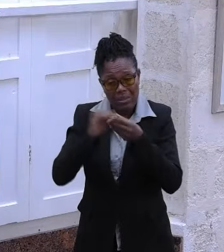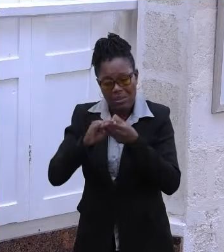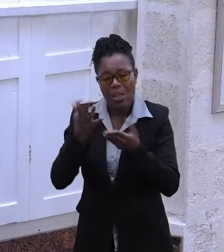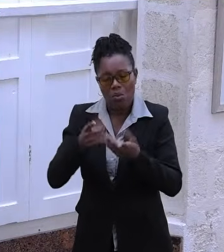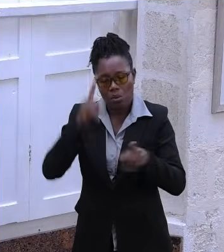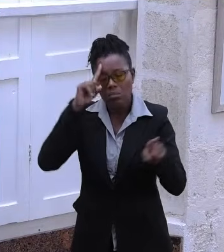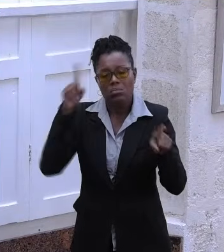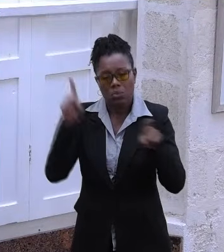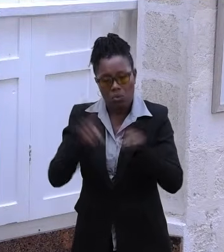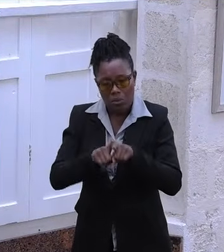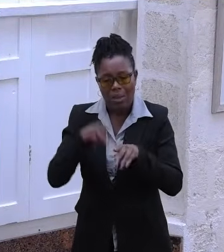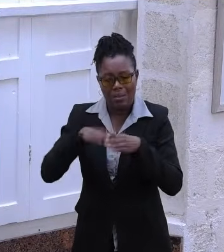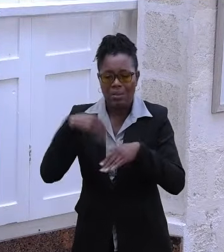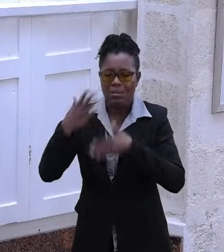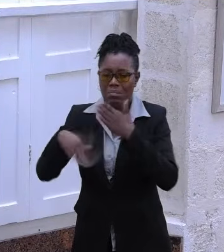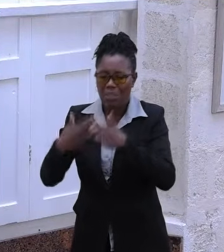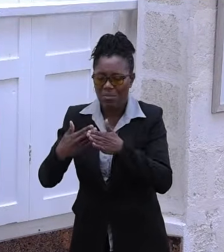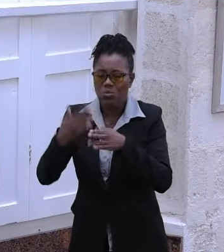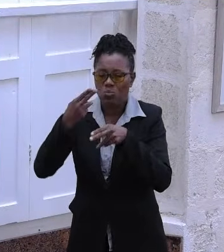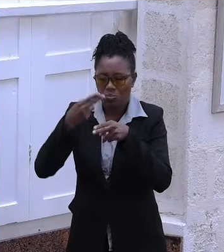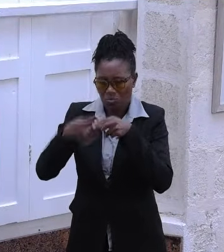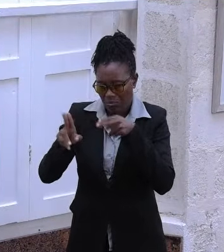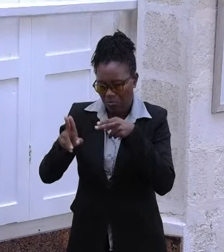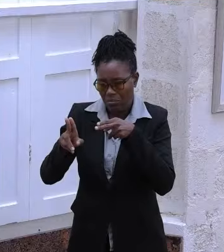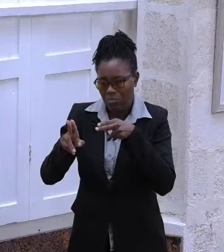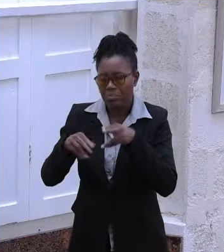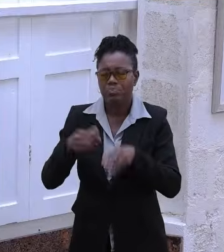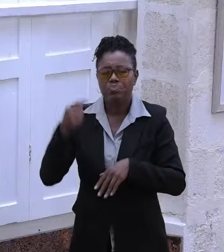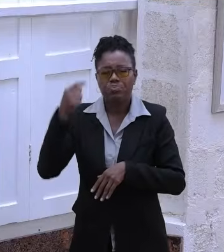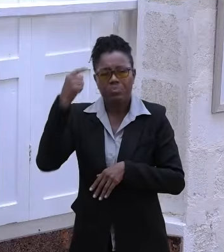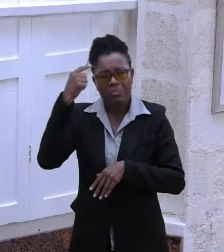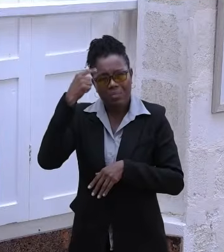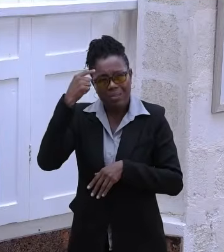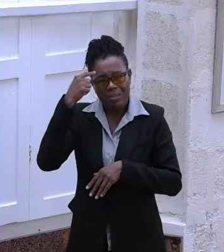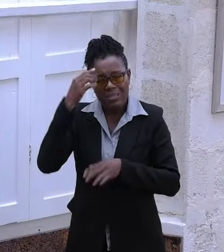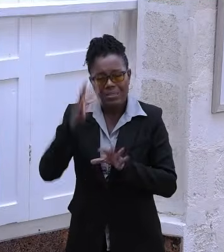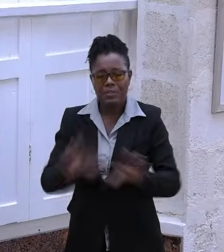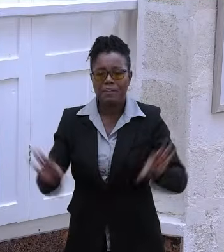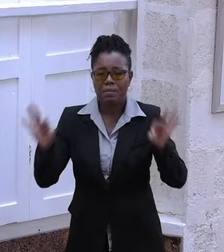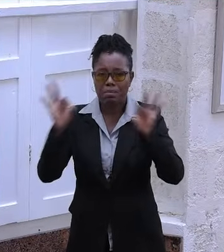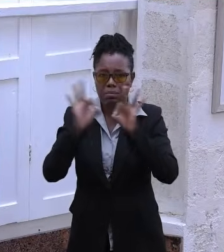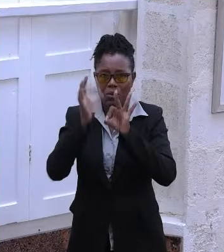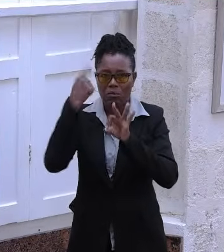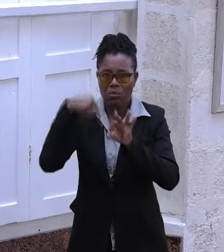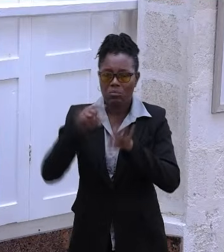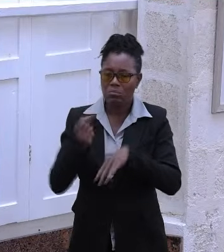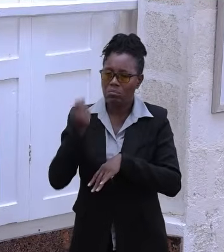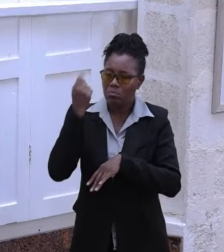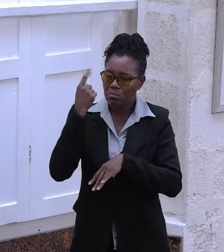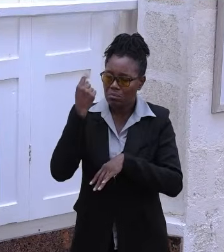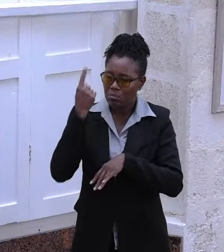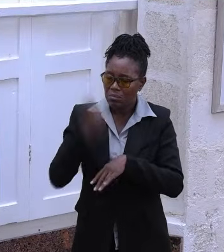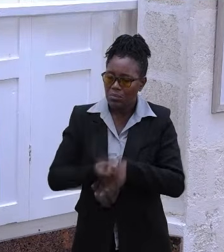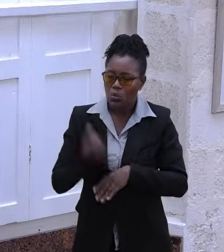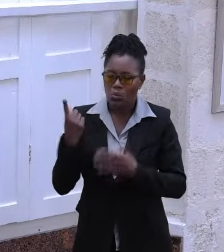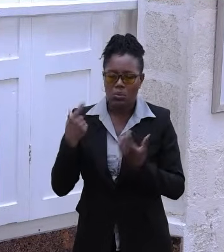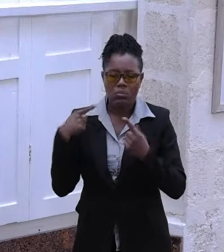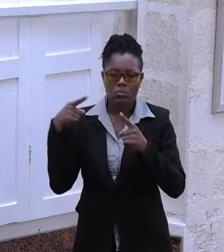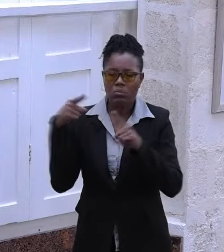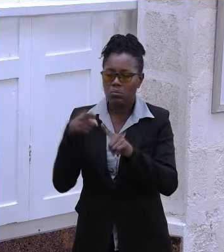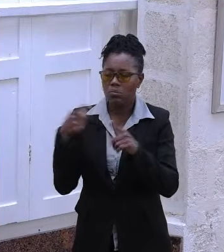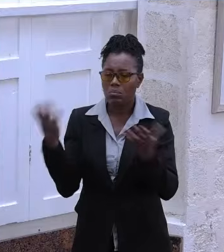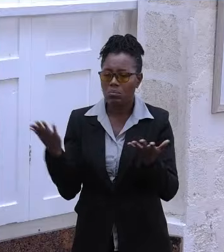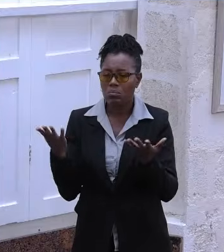the path is too short. And again, I think it's important for us to understand what it is that we're trying to do. I